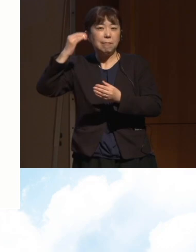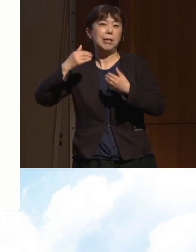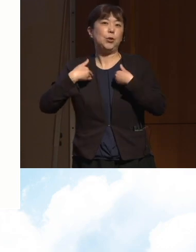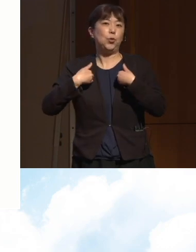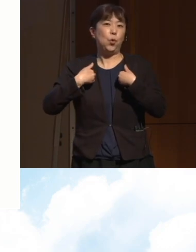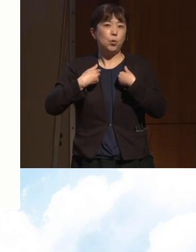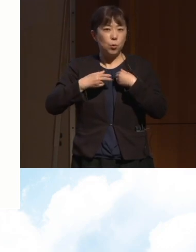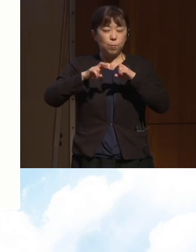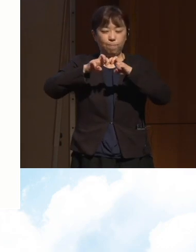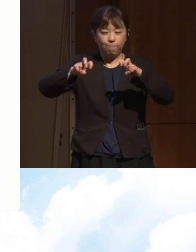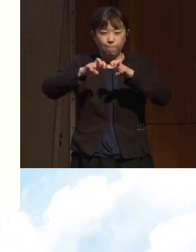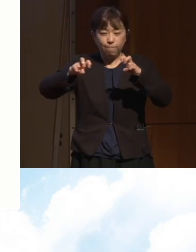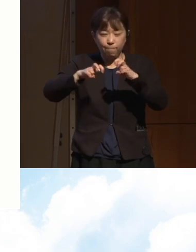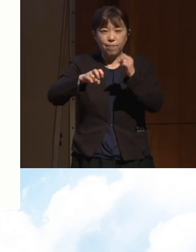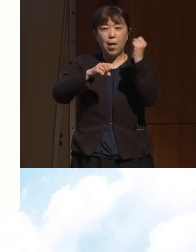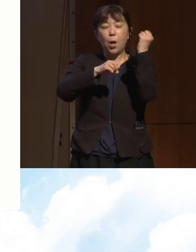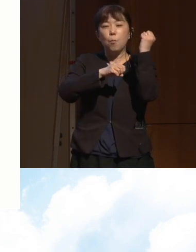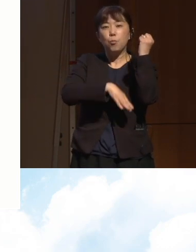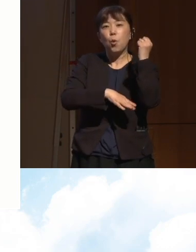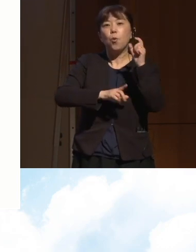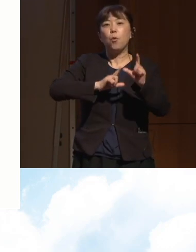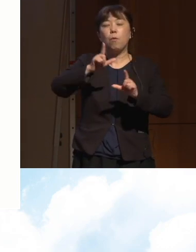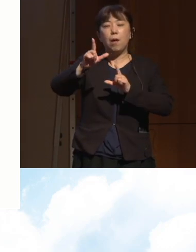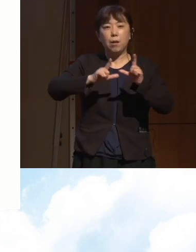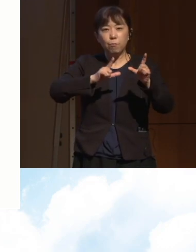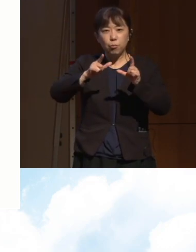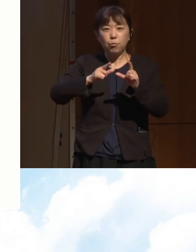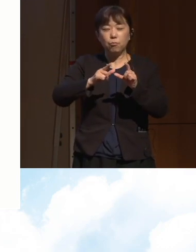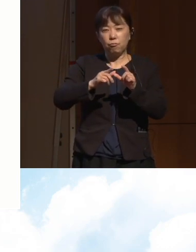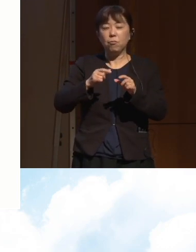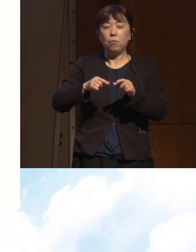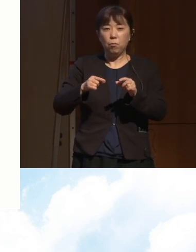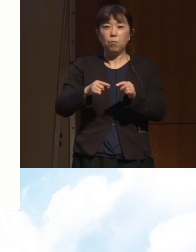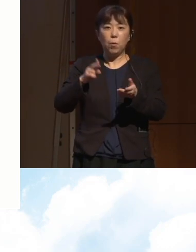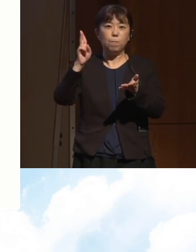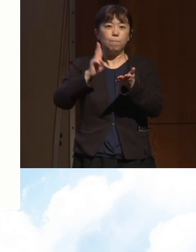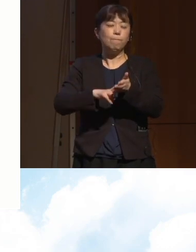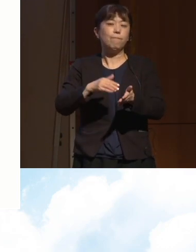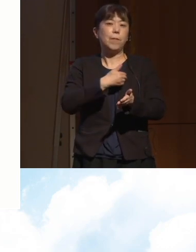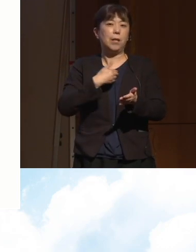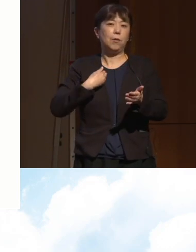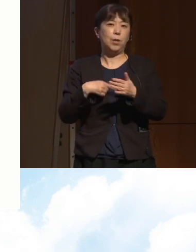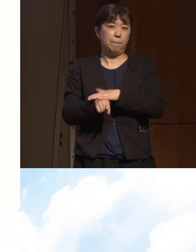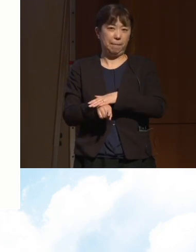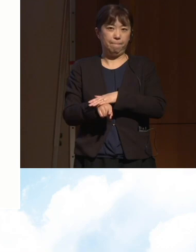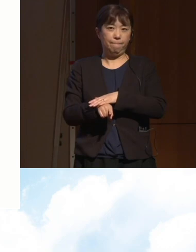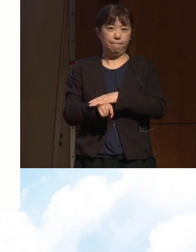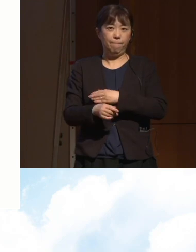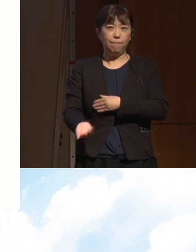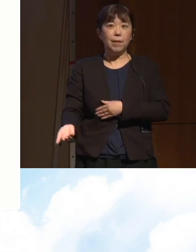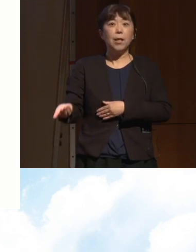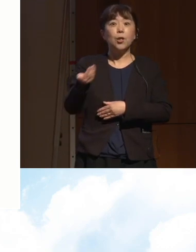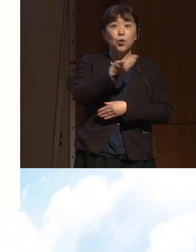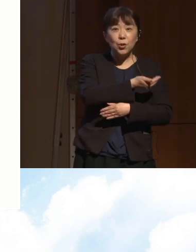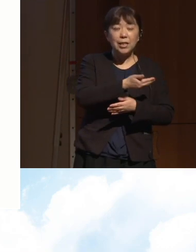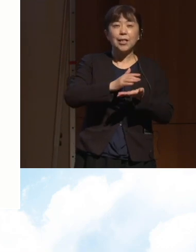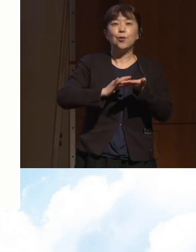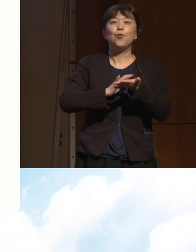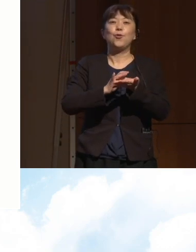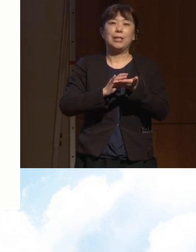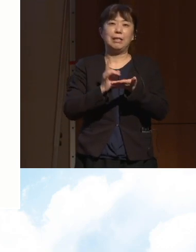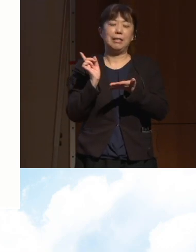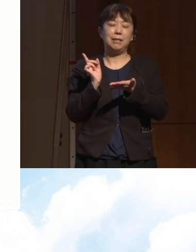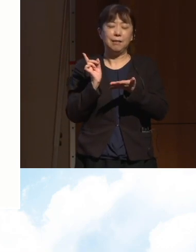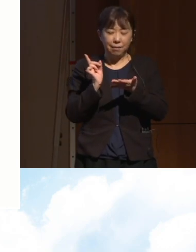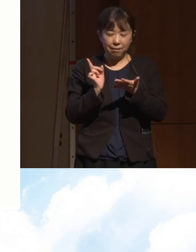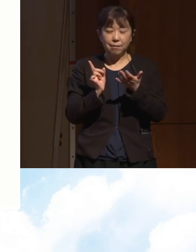going to switch for a moment to therapeutics, because I think this is where basic science, again, is equally important